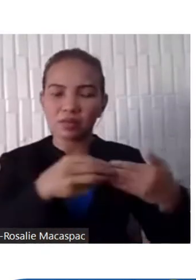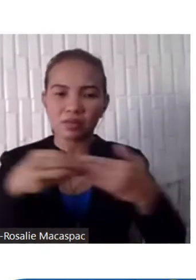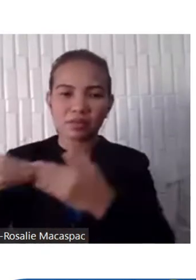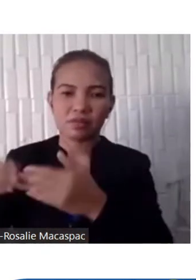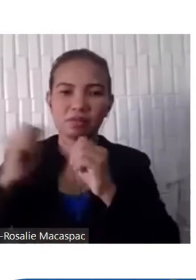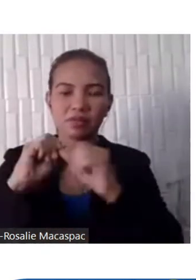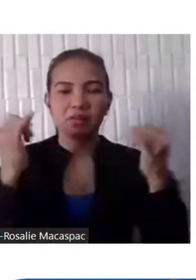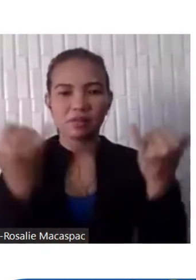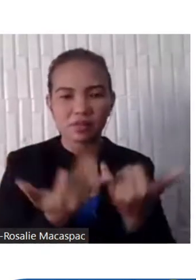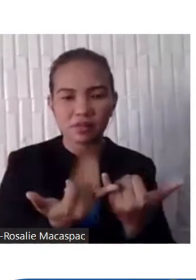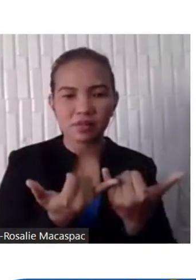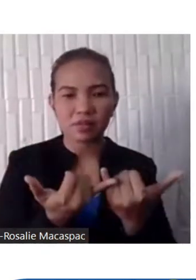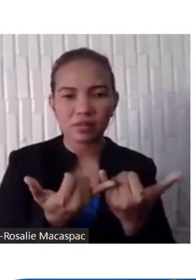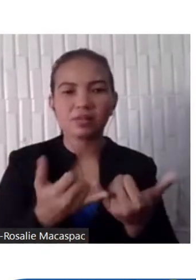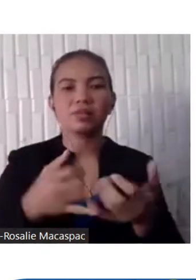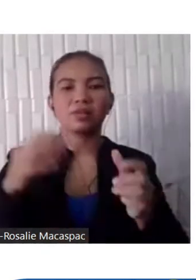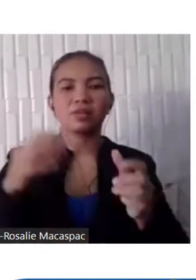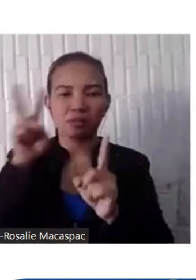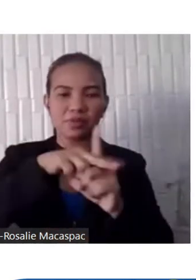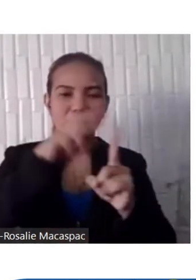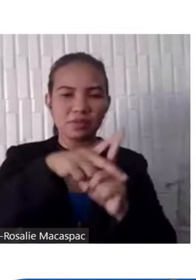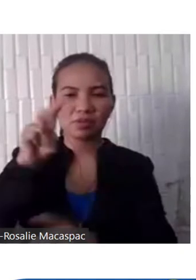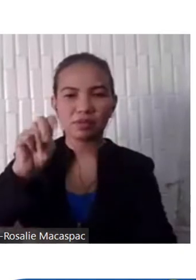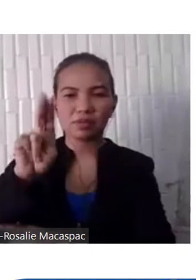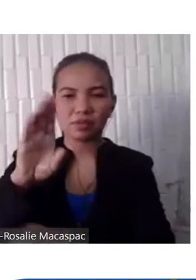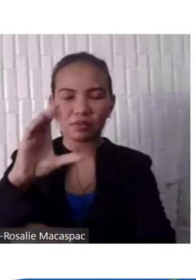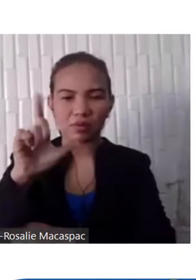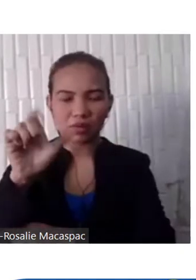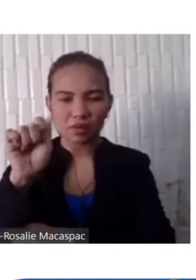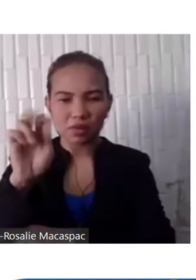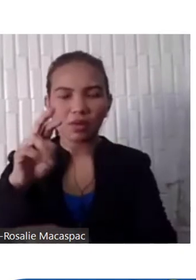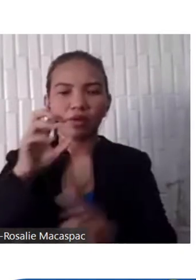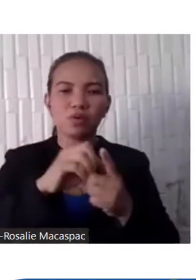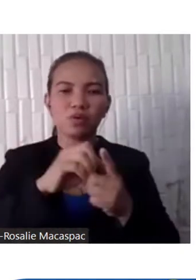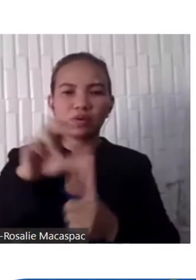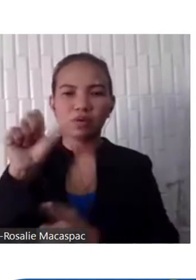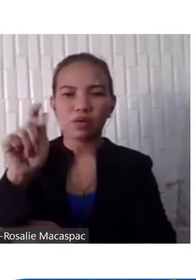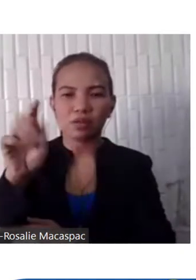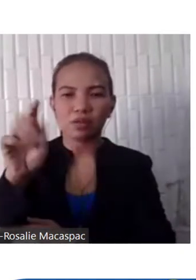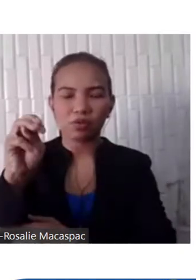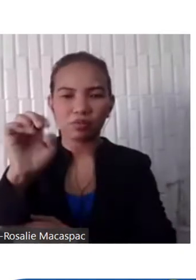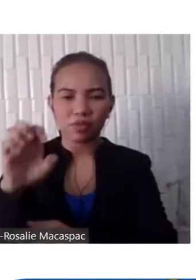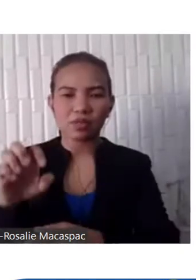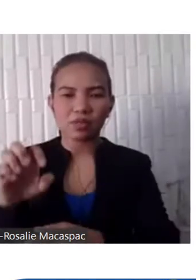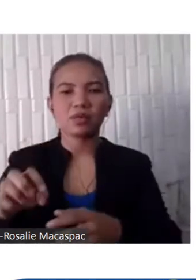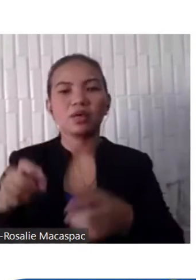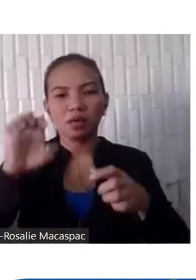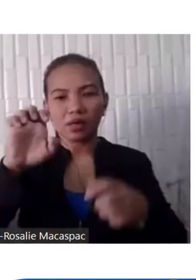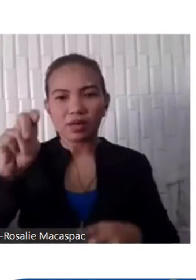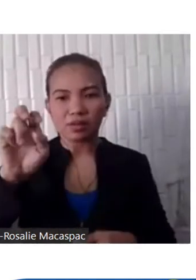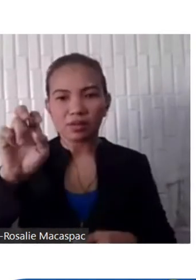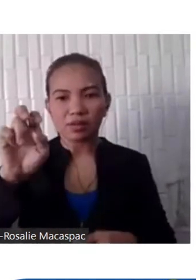peaceful applications of nuclear or atomic energy in the Philippines. Also, maliban doon,